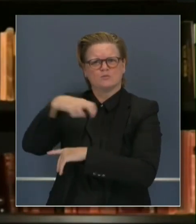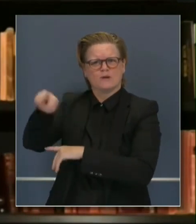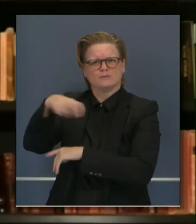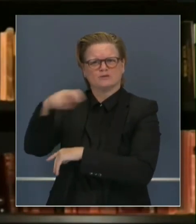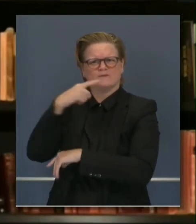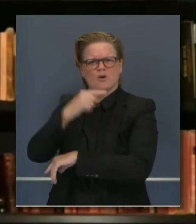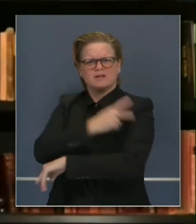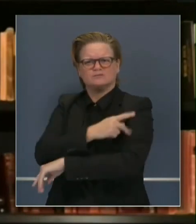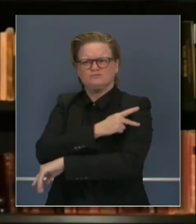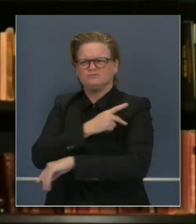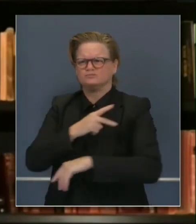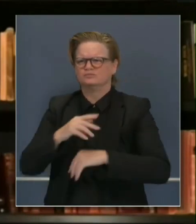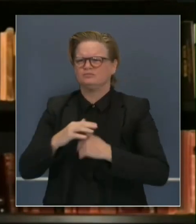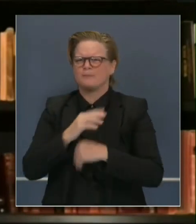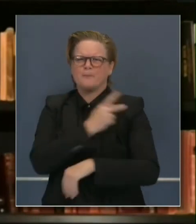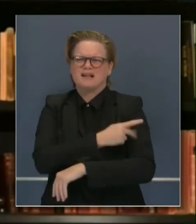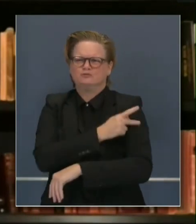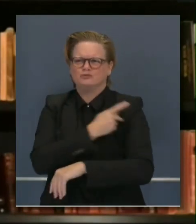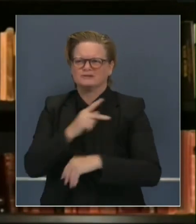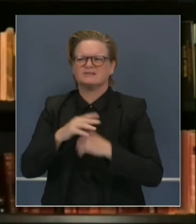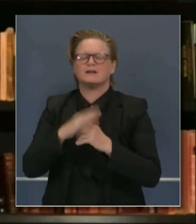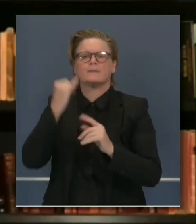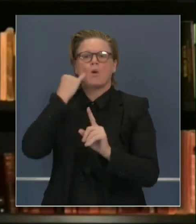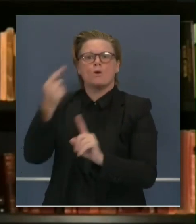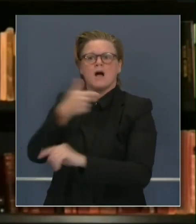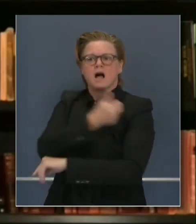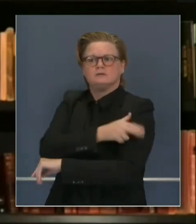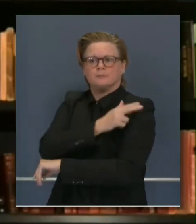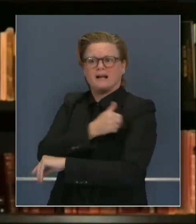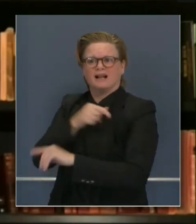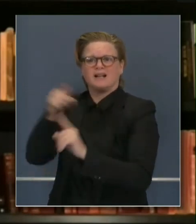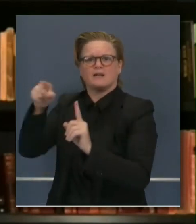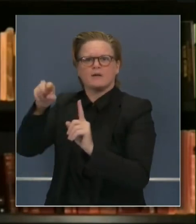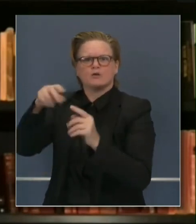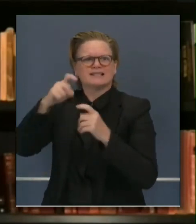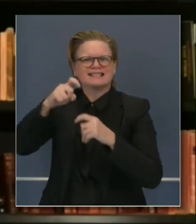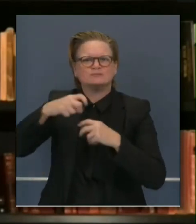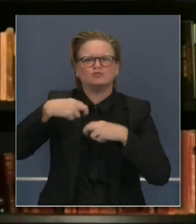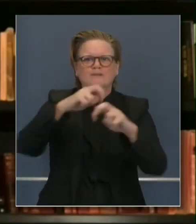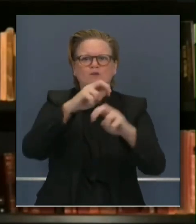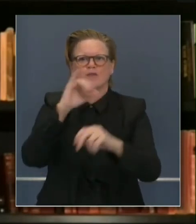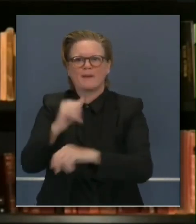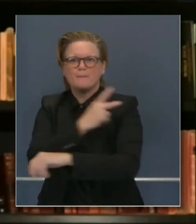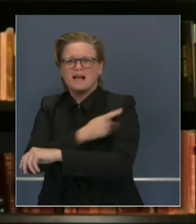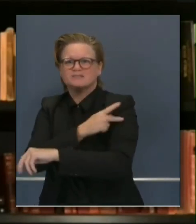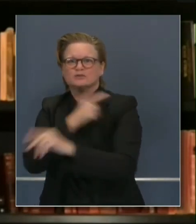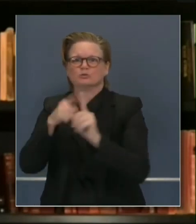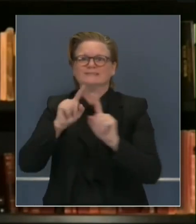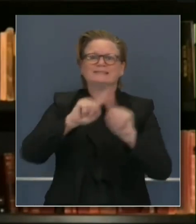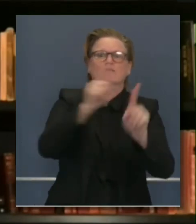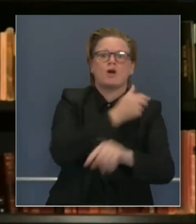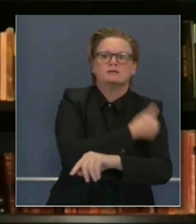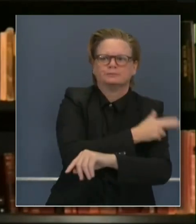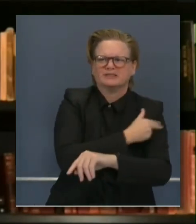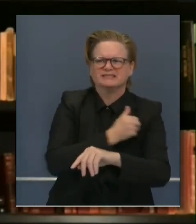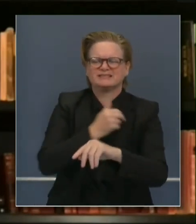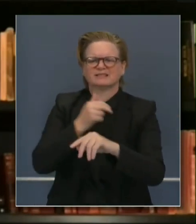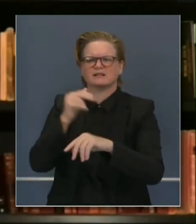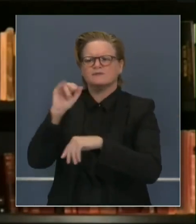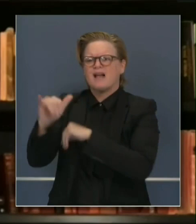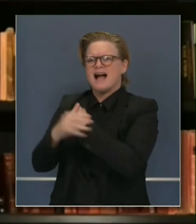transfer patients outside the region. For example, if Imperial County is already transferring patients to Bay Area hospitals, could this make the